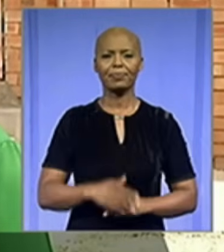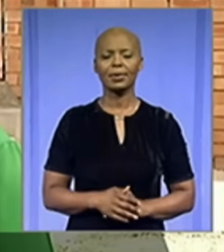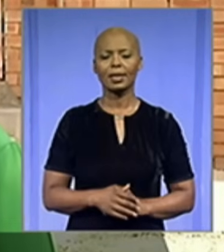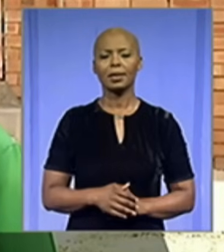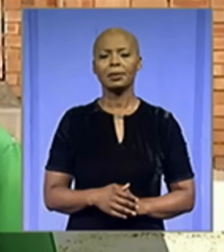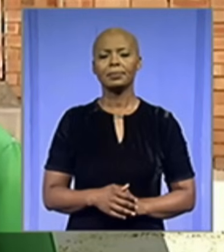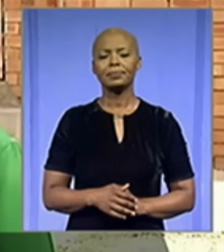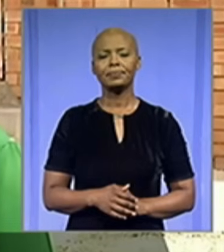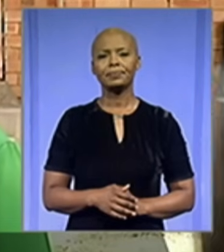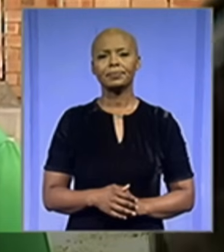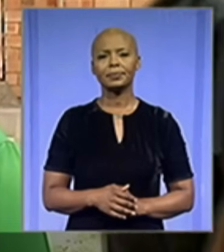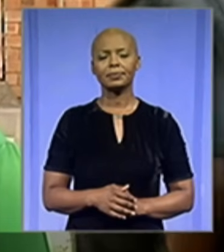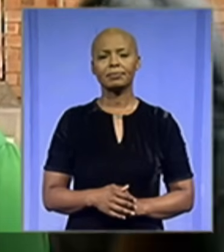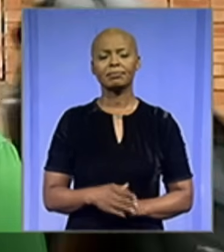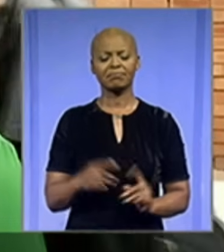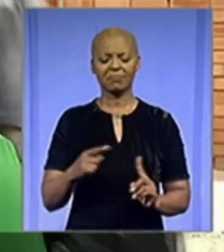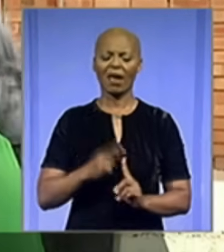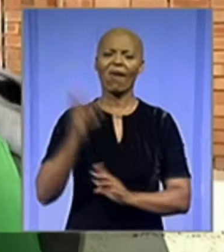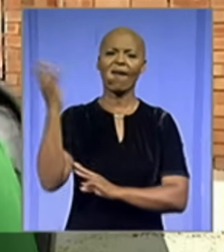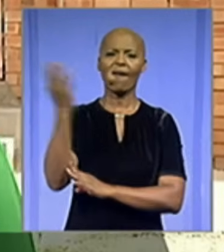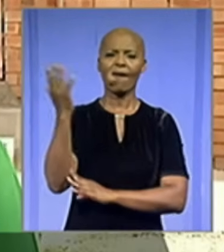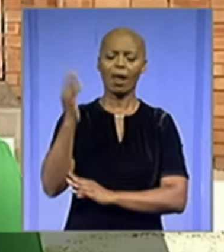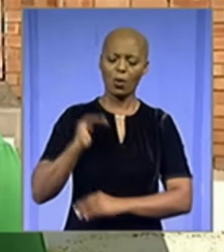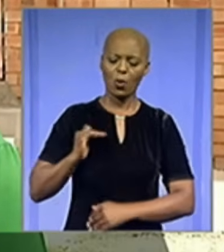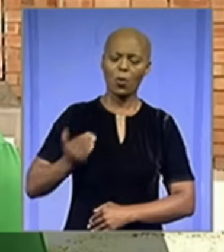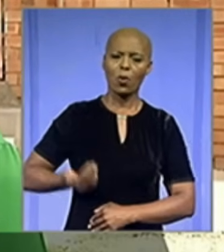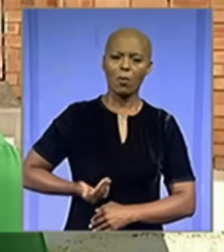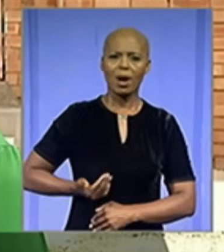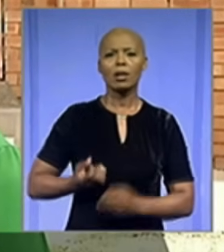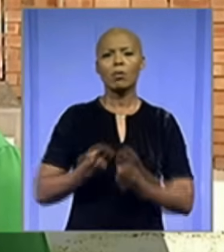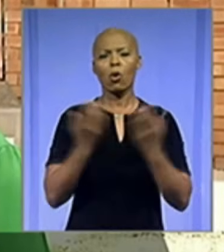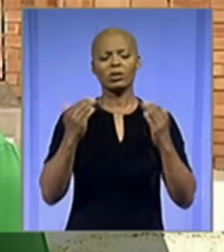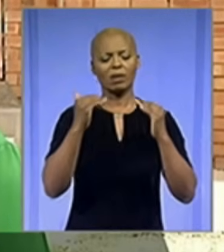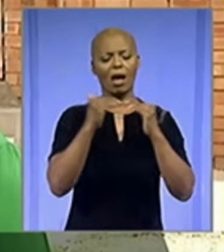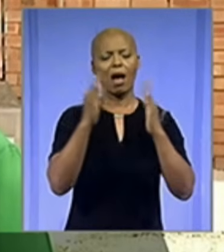about women today who have houses,